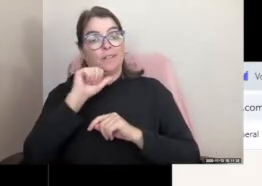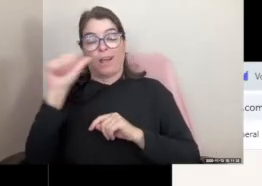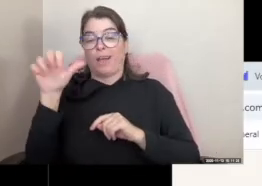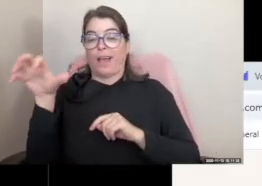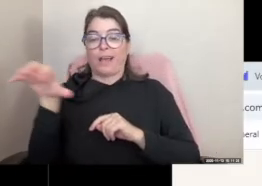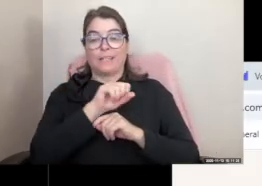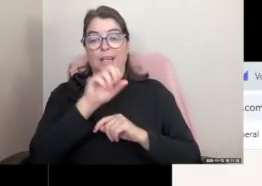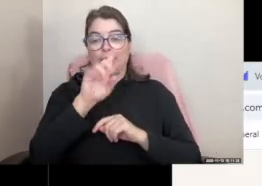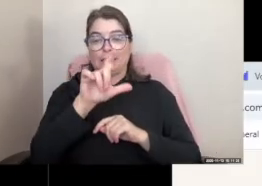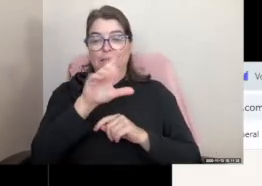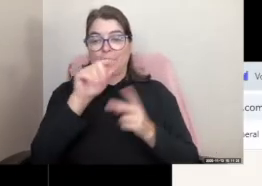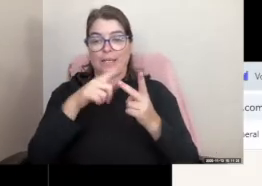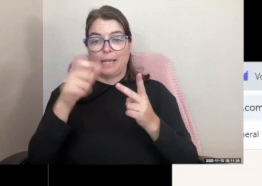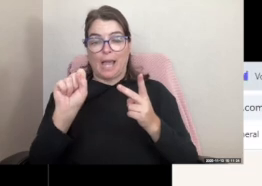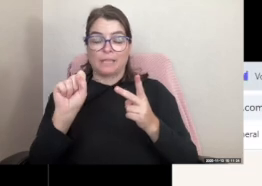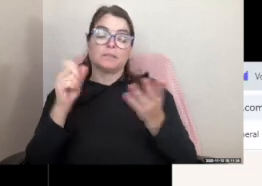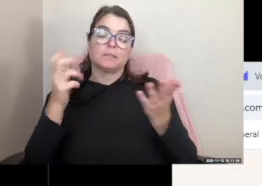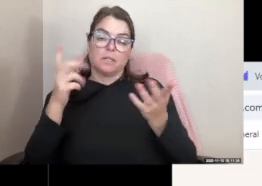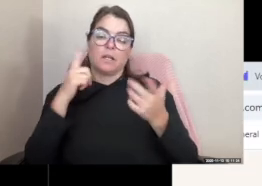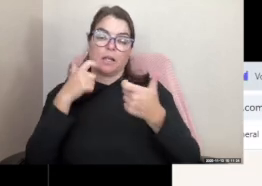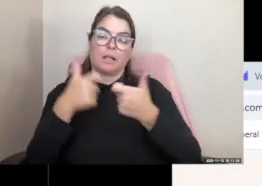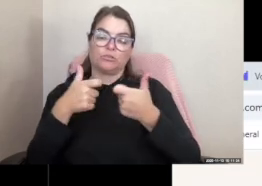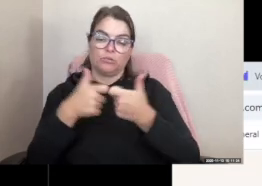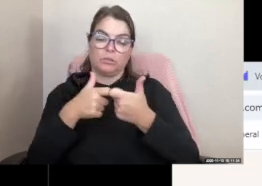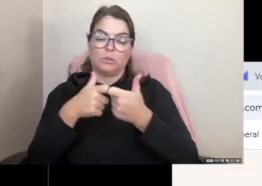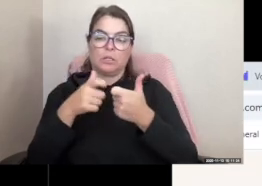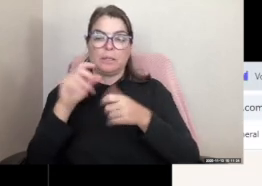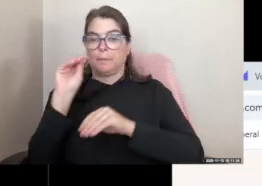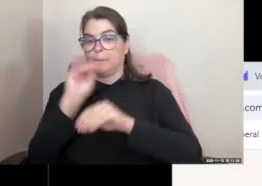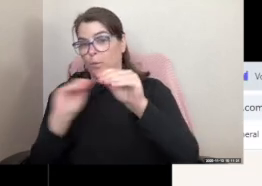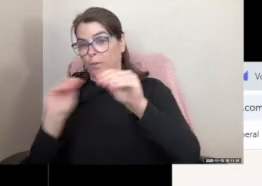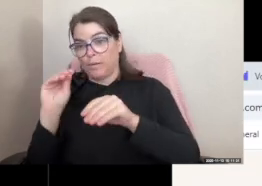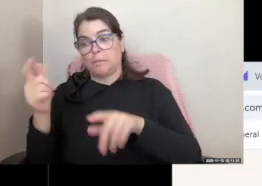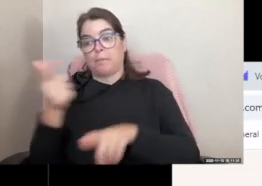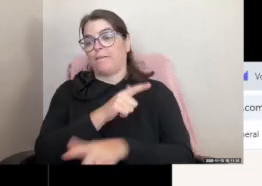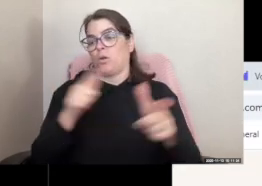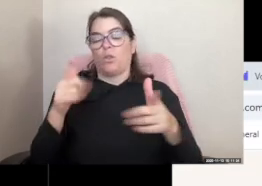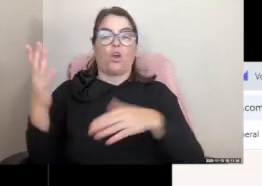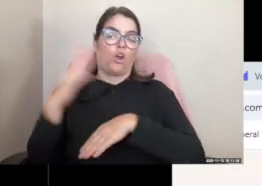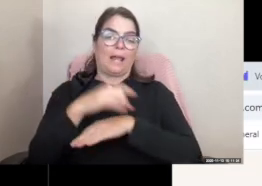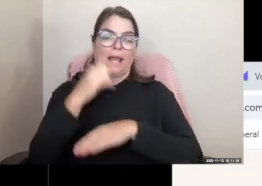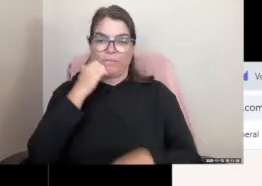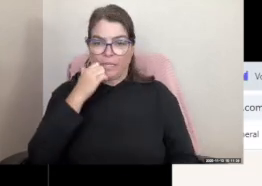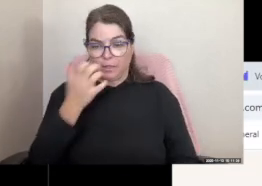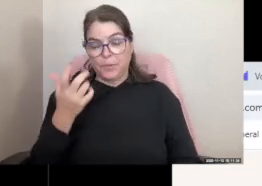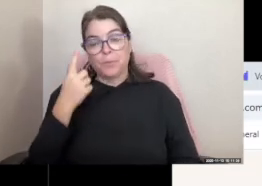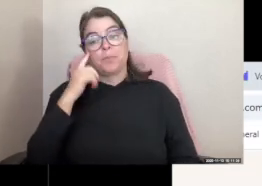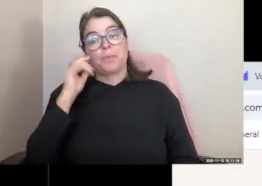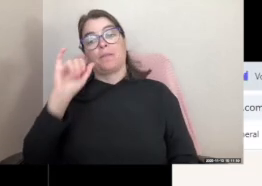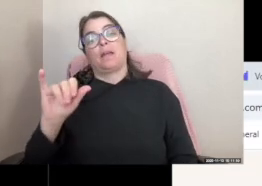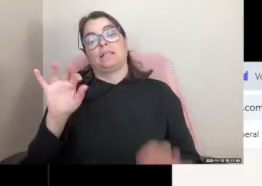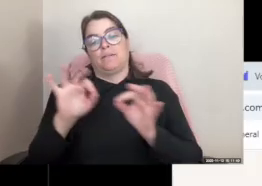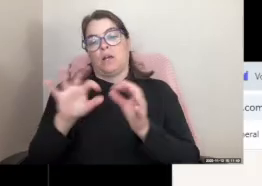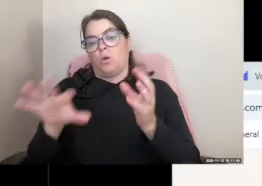for resiliency for your own fleet or for your own building in case power goes out, but also be buying and selling energy back. And I think that